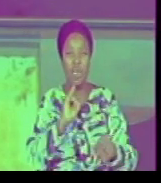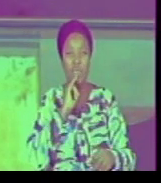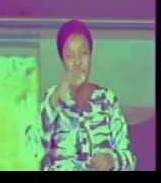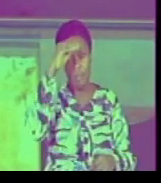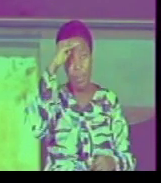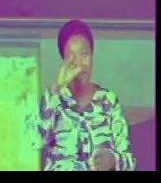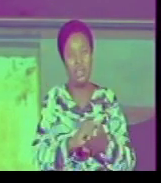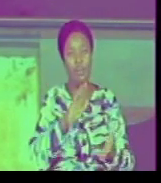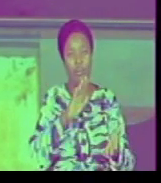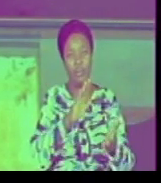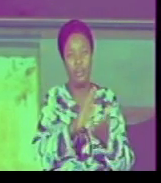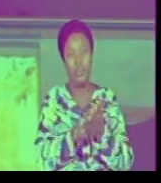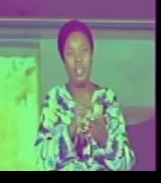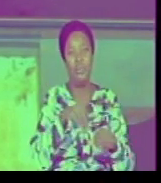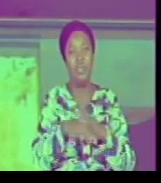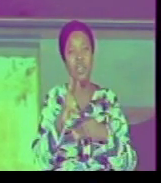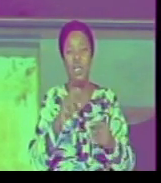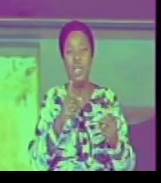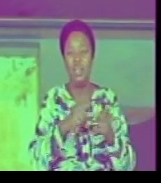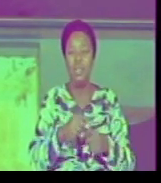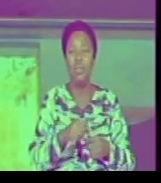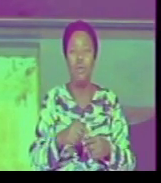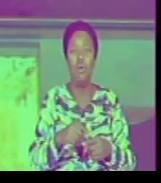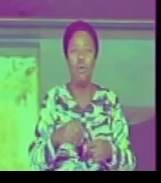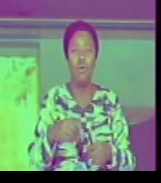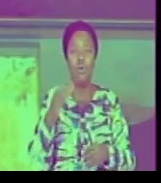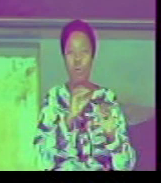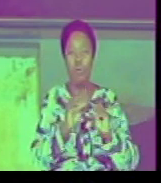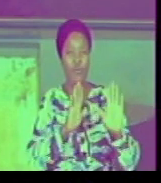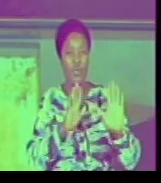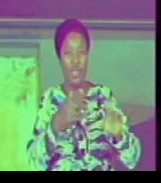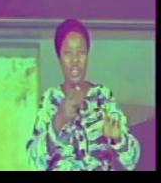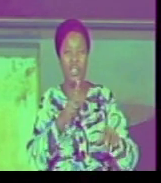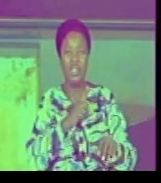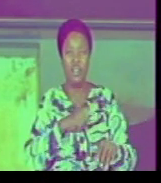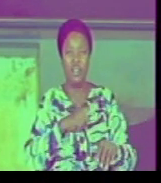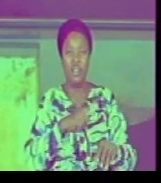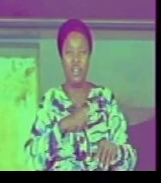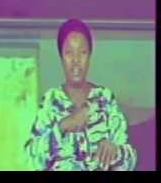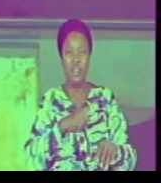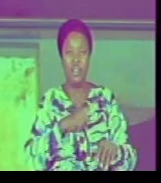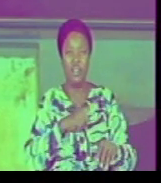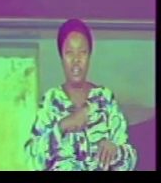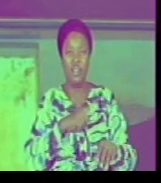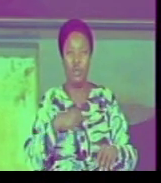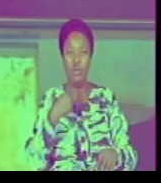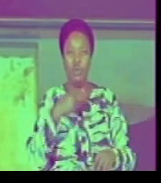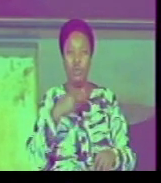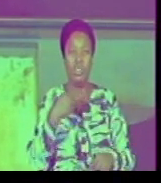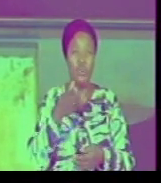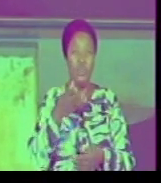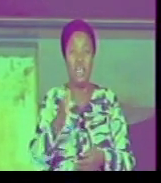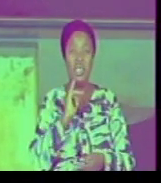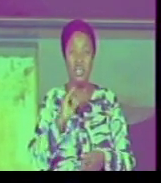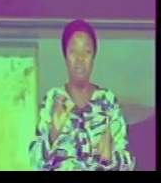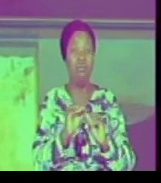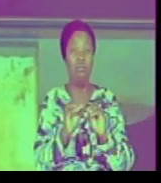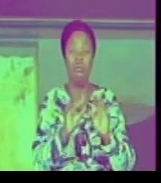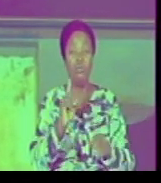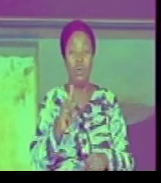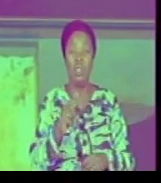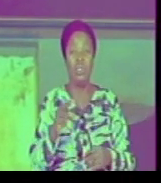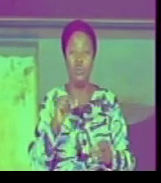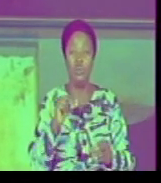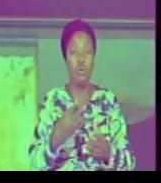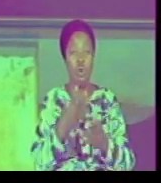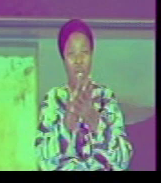the Lord, ye his saints, for there is no want, there is no lack, there's no